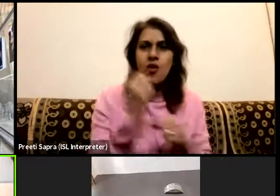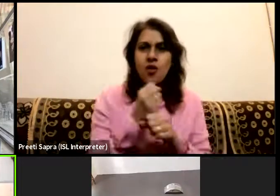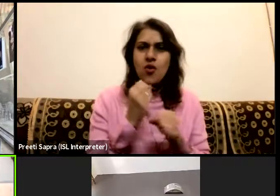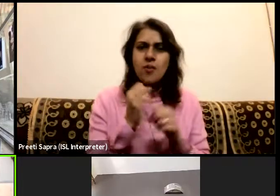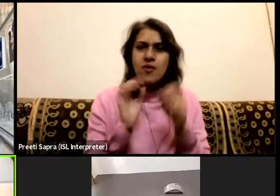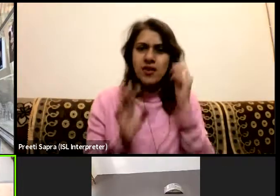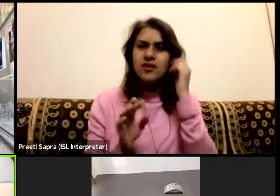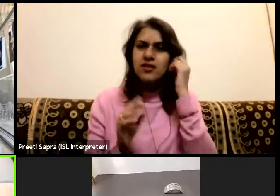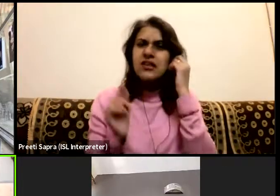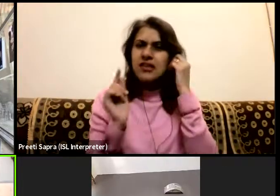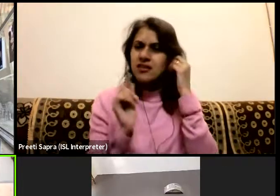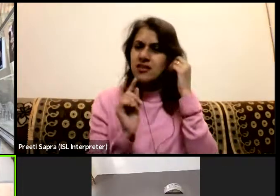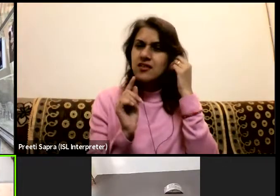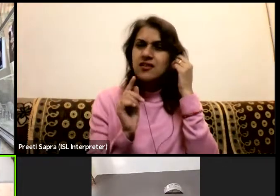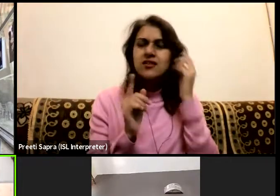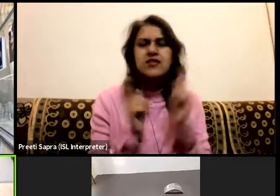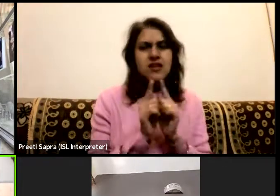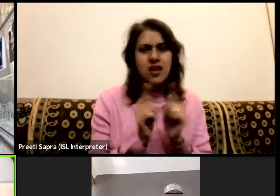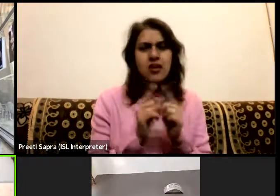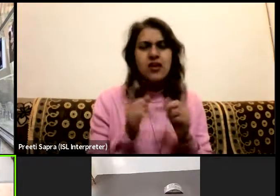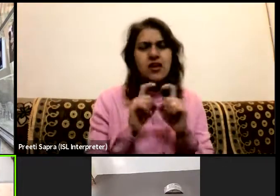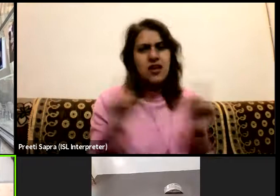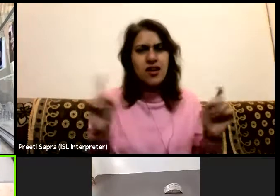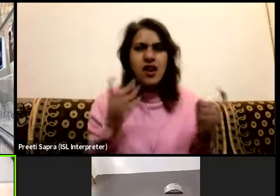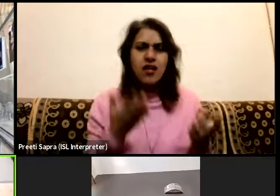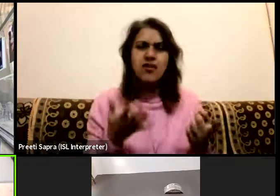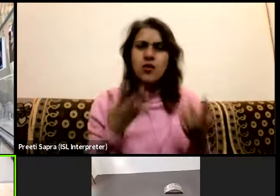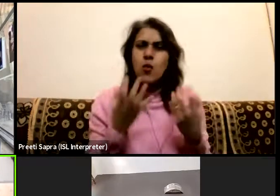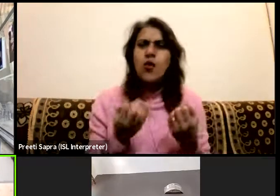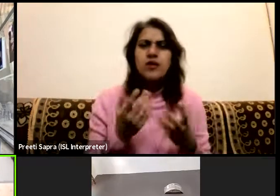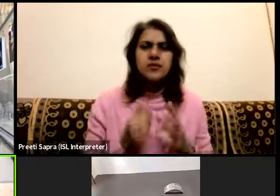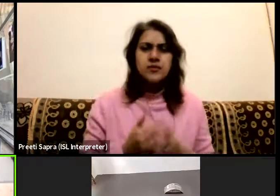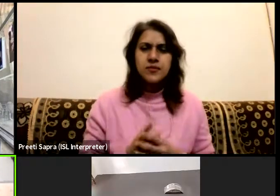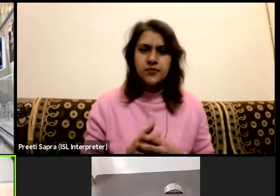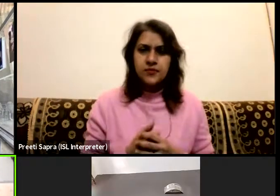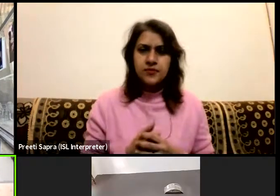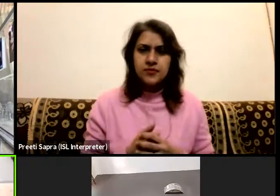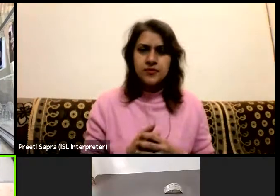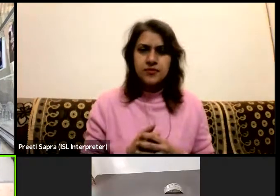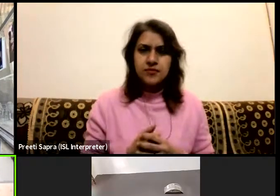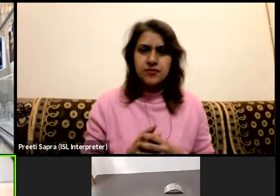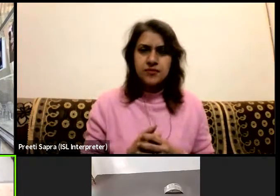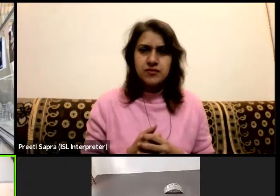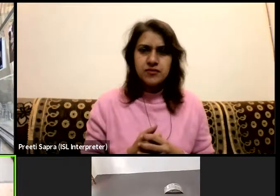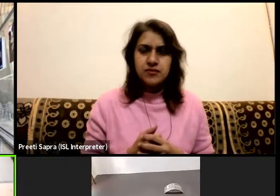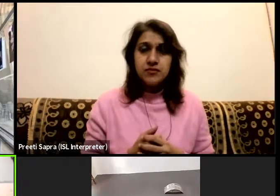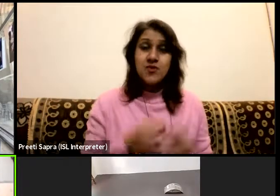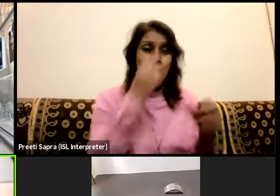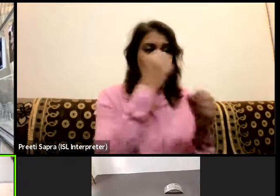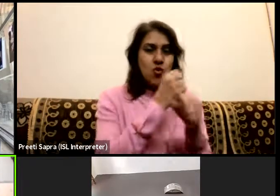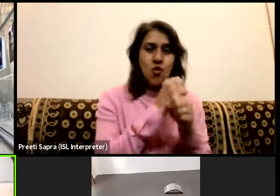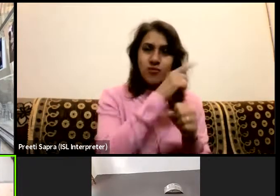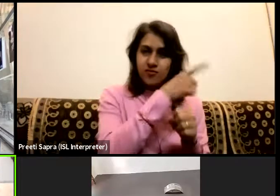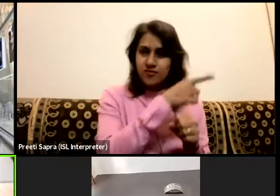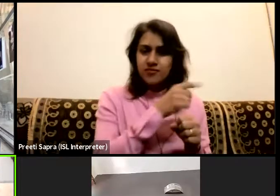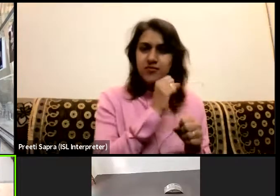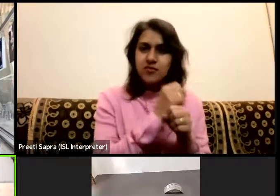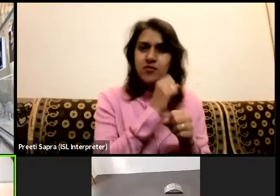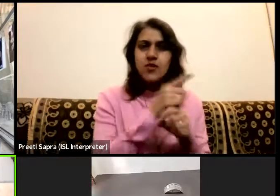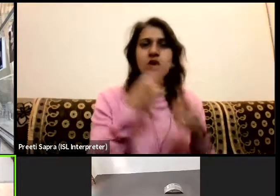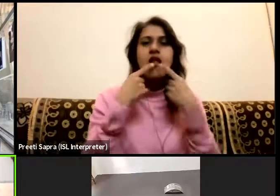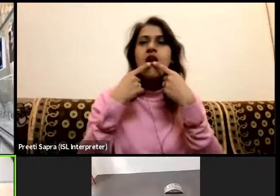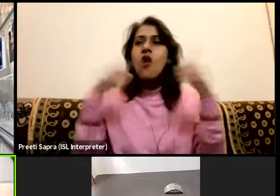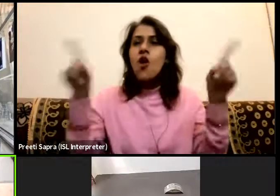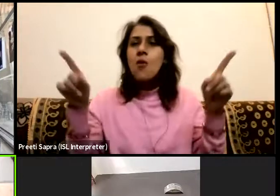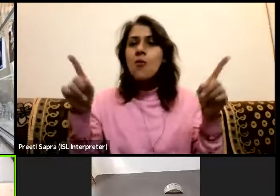was there and which came out very clearly from across boards, that no communication which was issued from the government of India was in